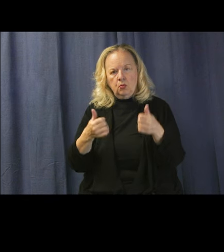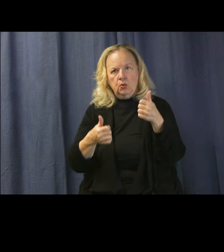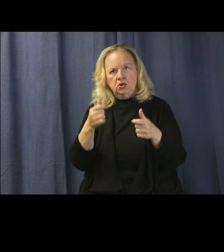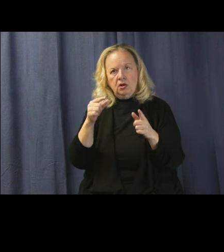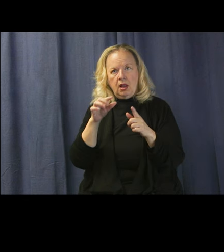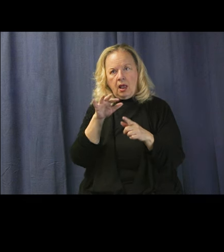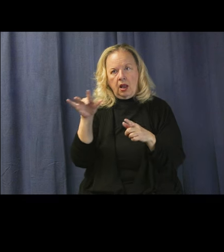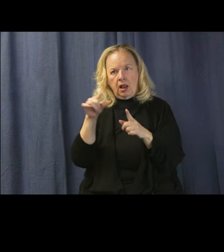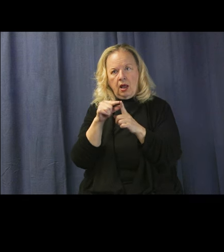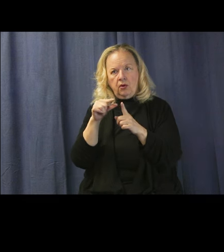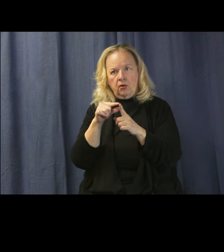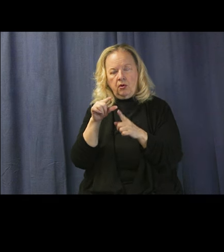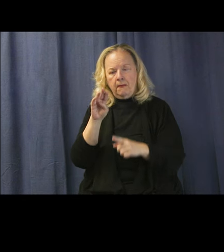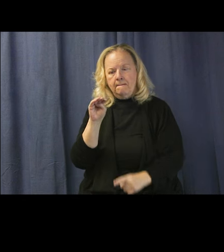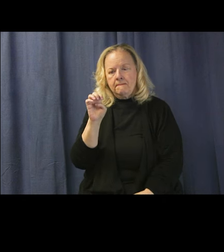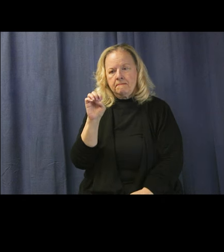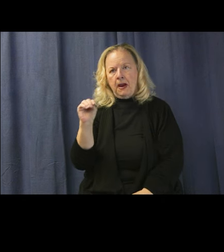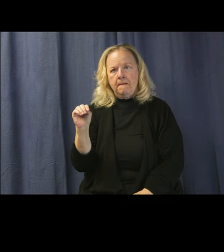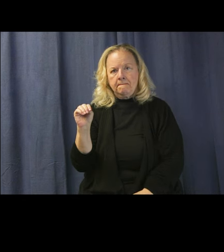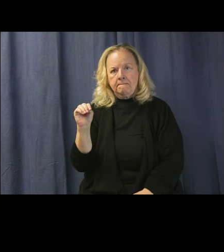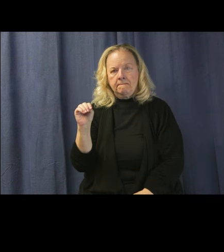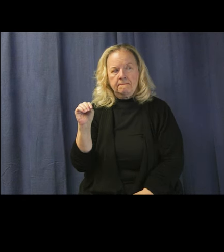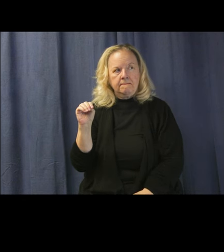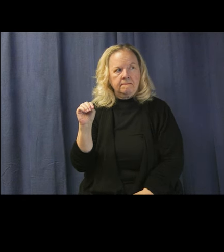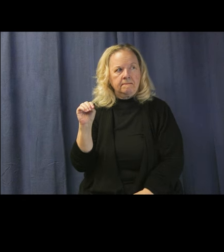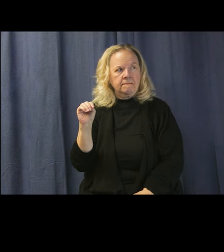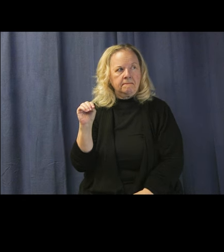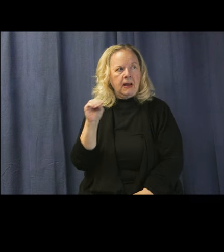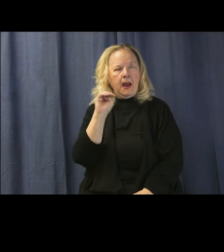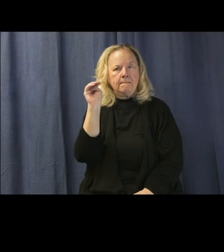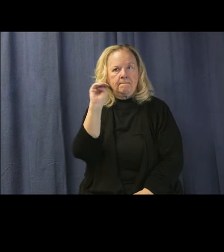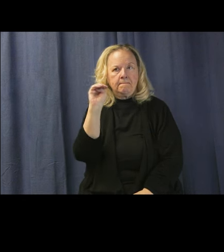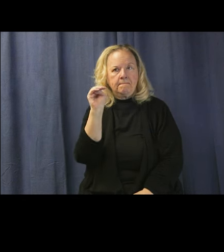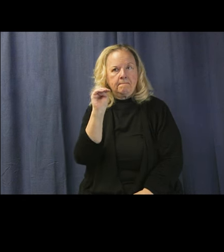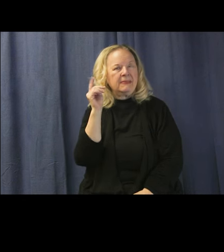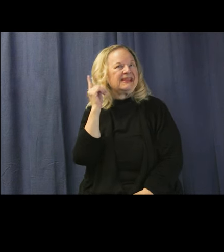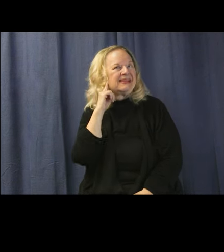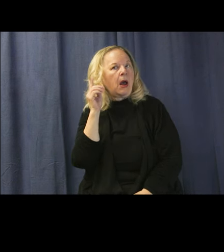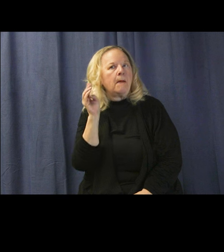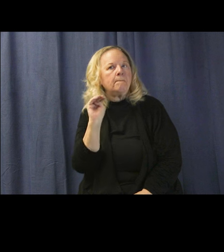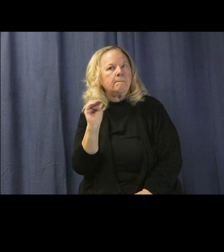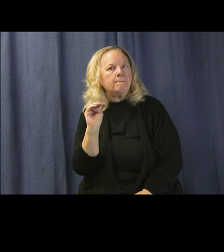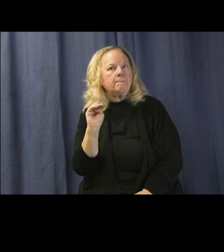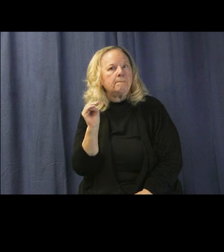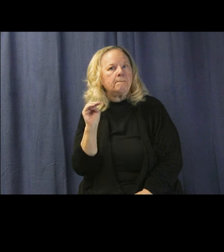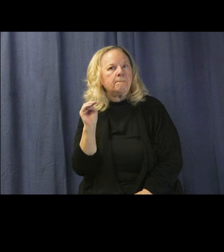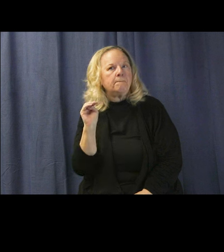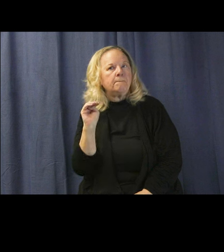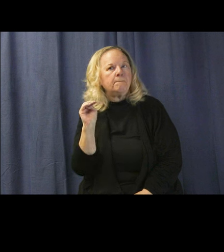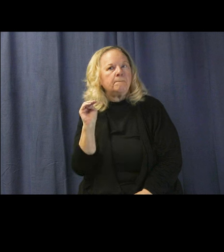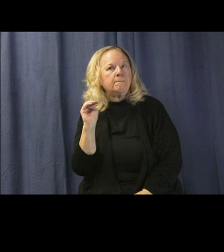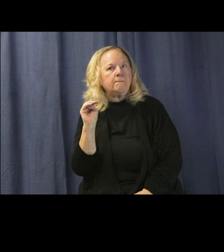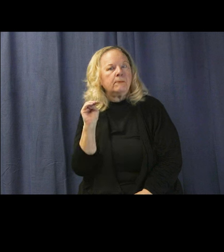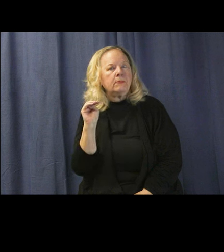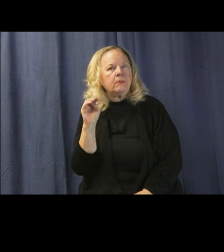this? The Mem, and it makes the M sound. Mem makes the M sound. This is